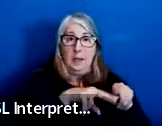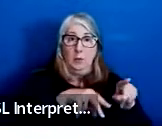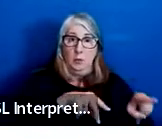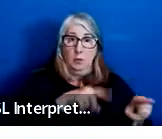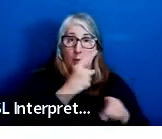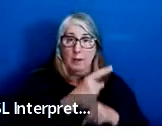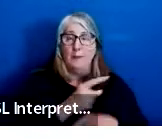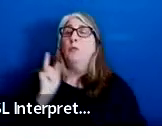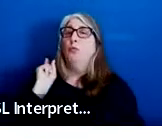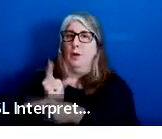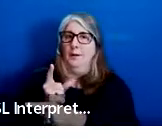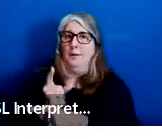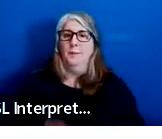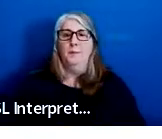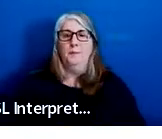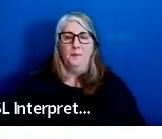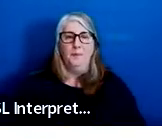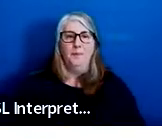Correct.